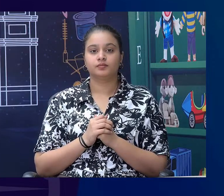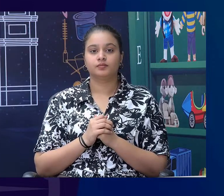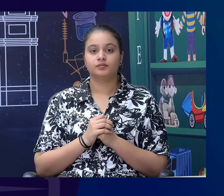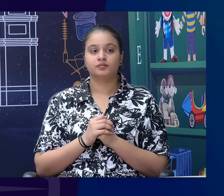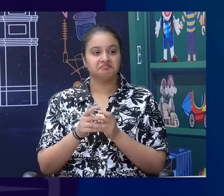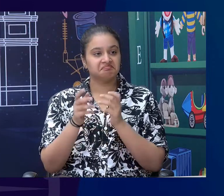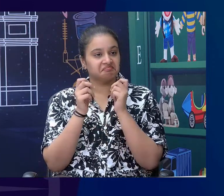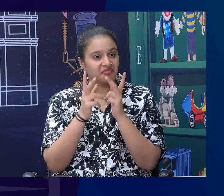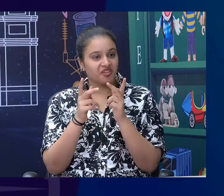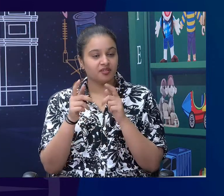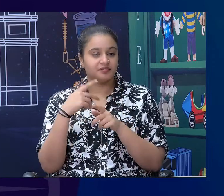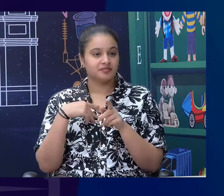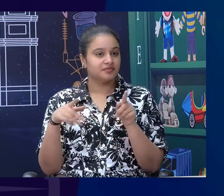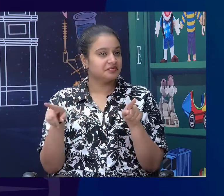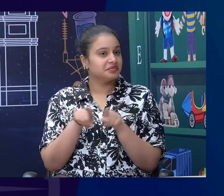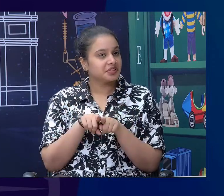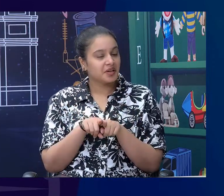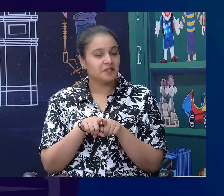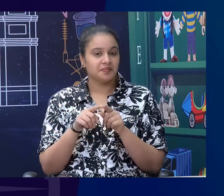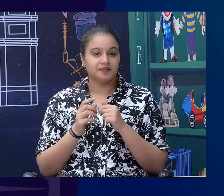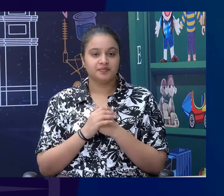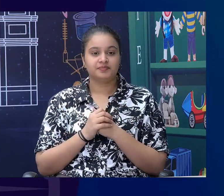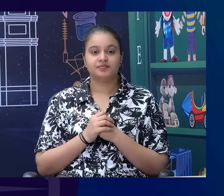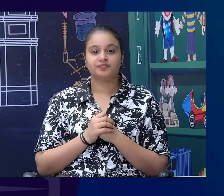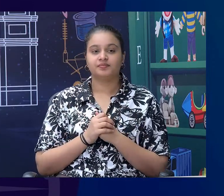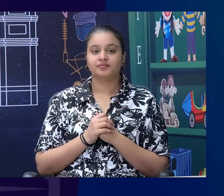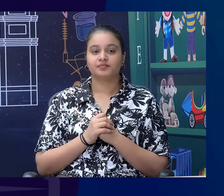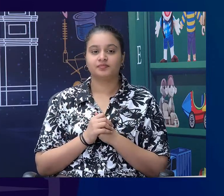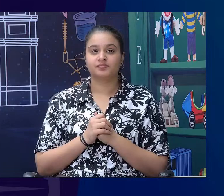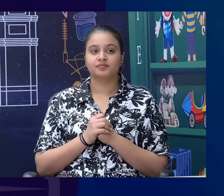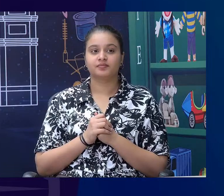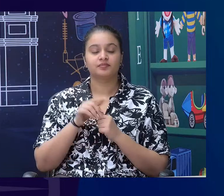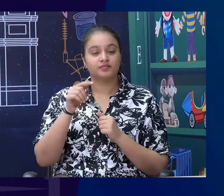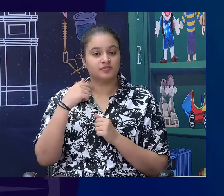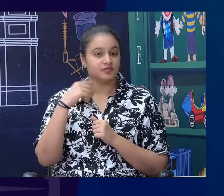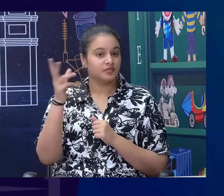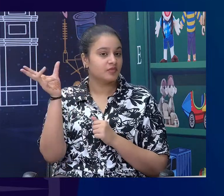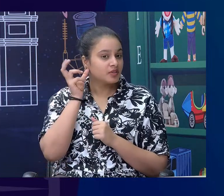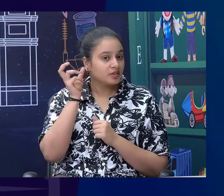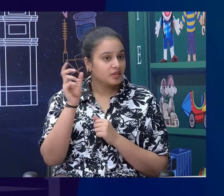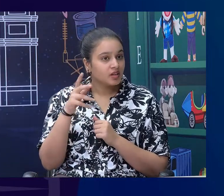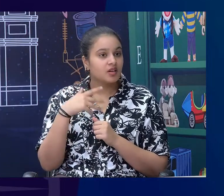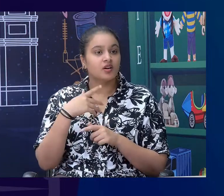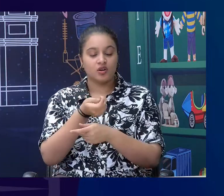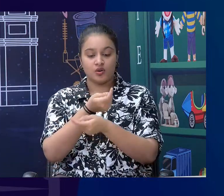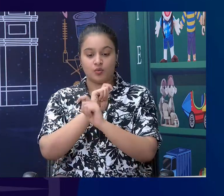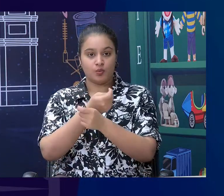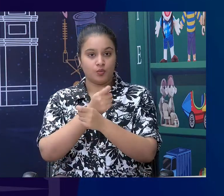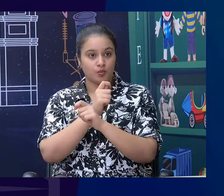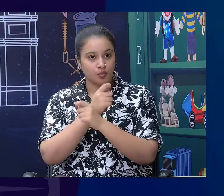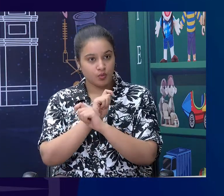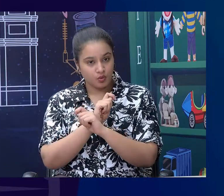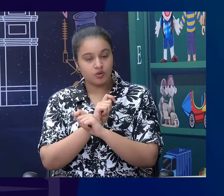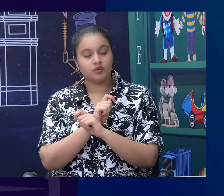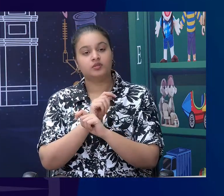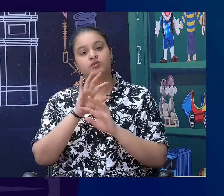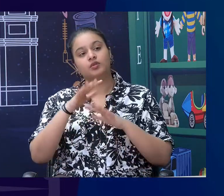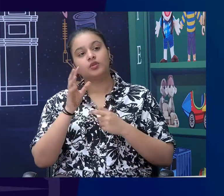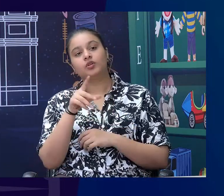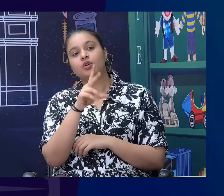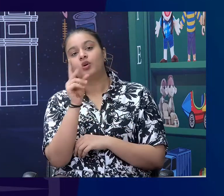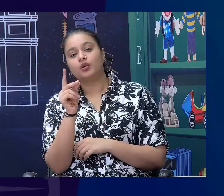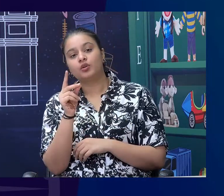Wow, that's exactly the same. Right. So, this sound that you hear, one was the horse neighing, and the other